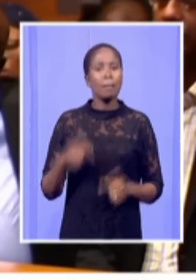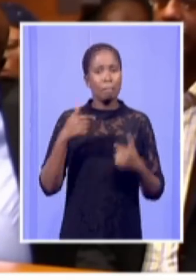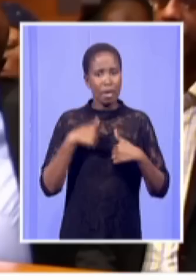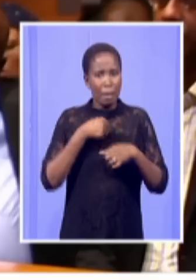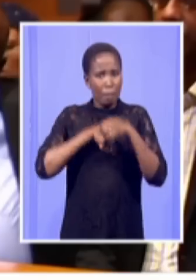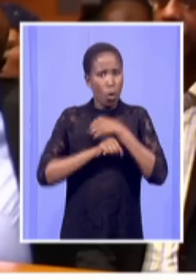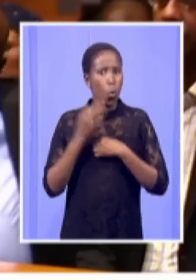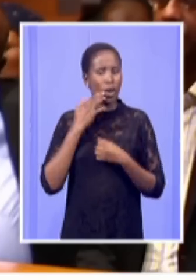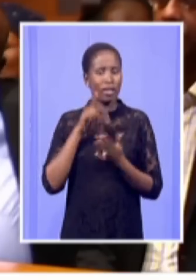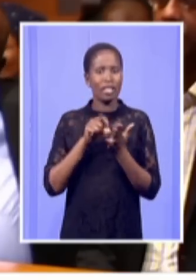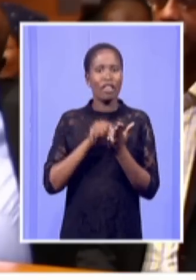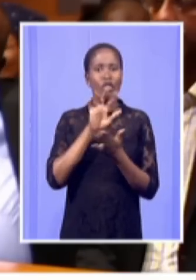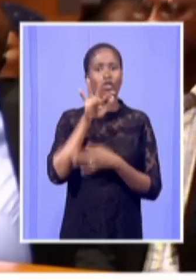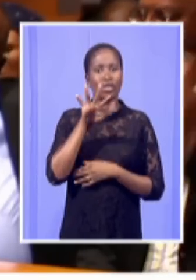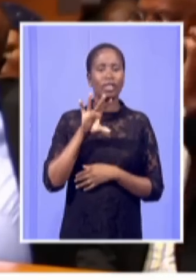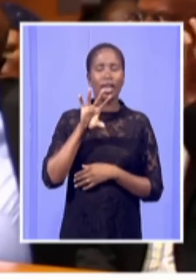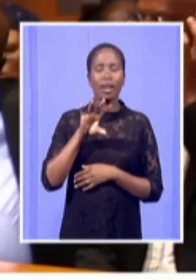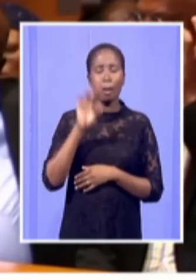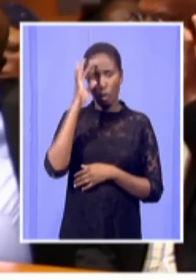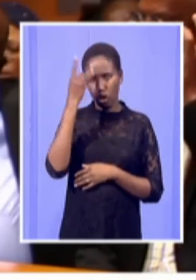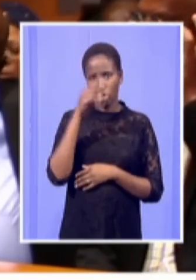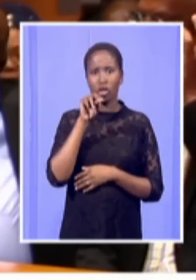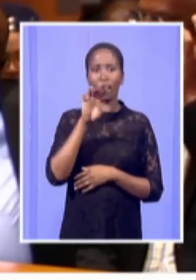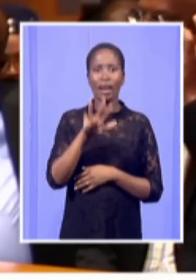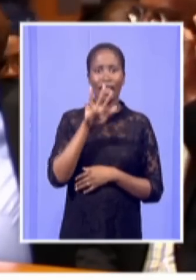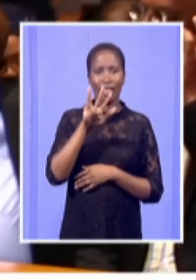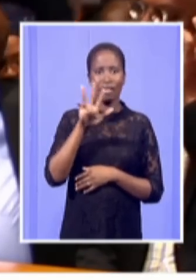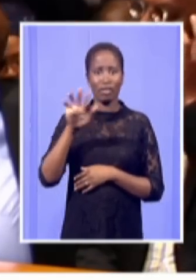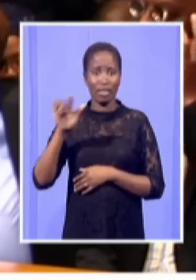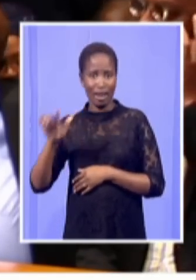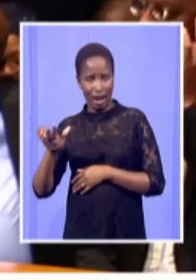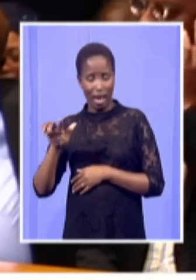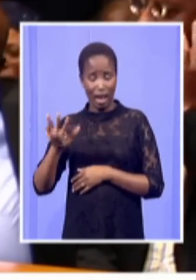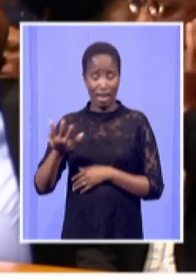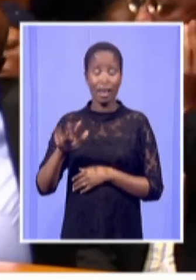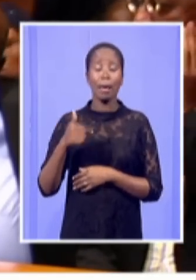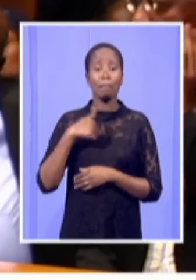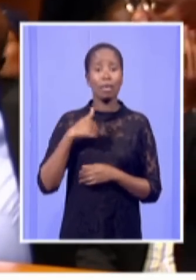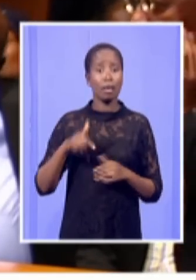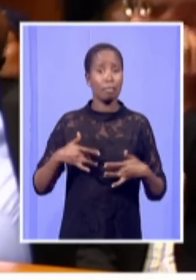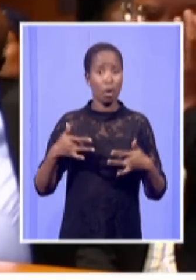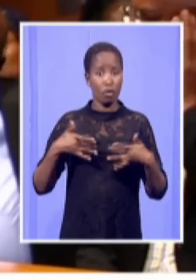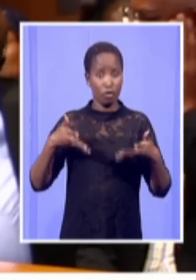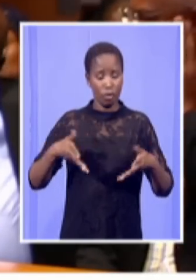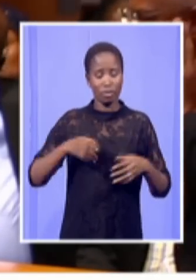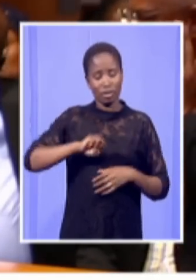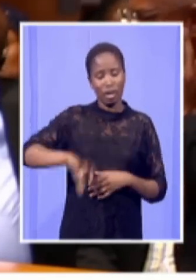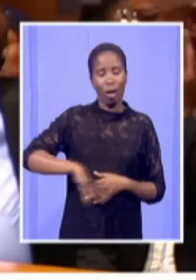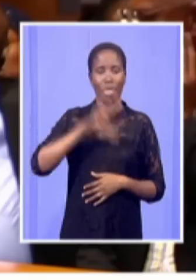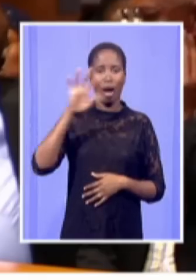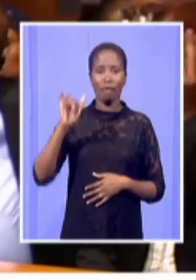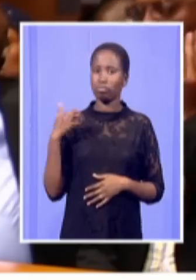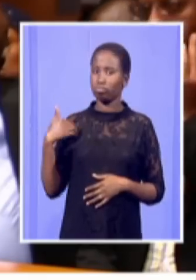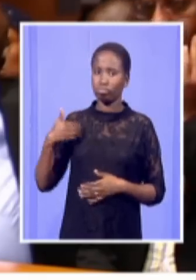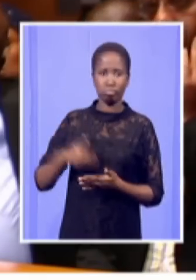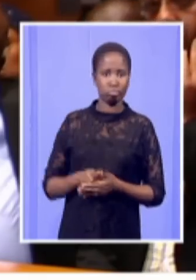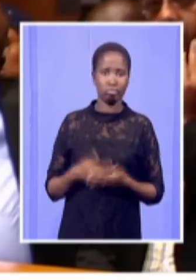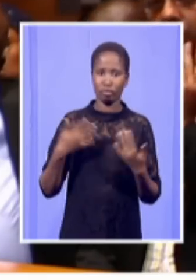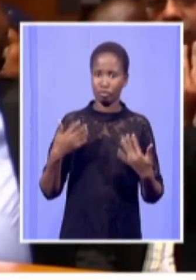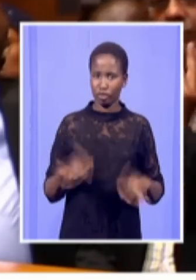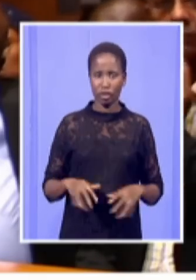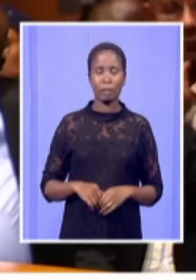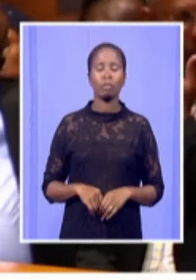15 March 1959 in Cape Town, South Africa. I've resided in the Republic of South Africa all my life, although in the past